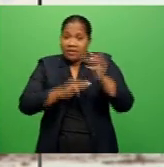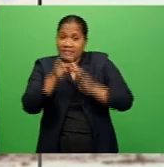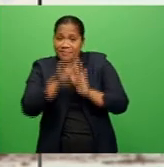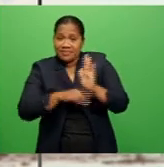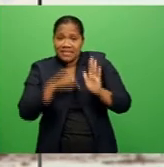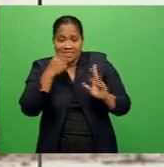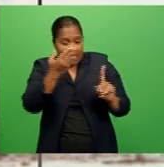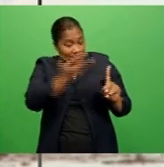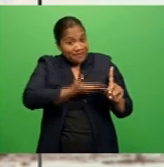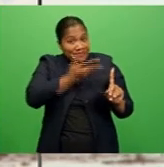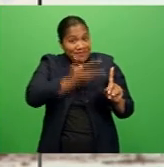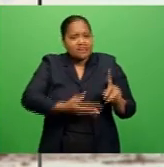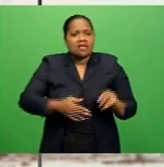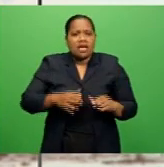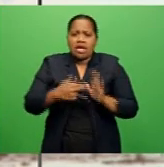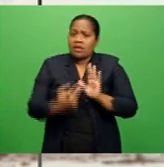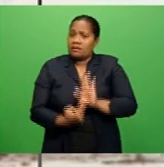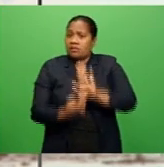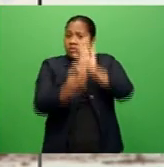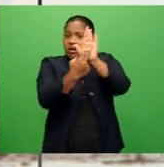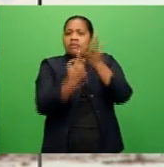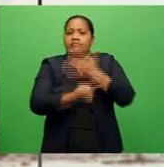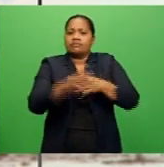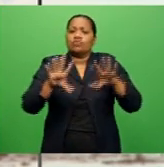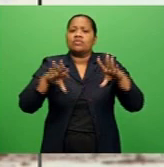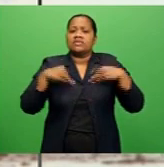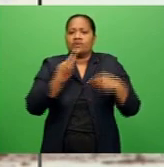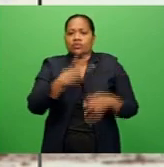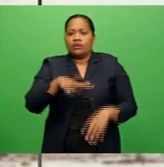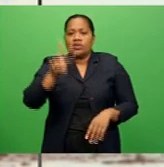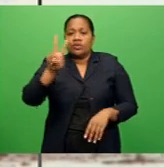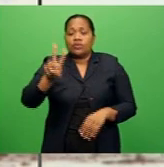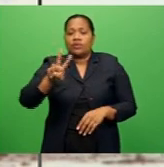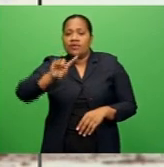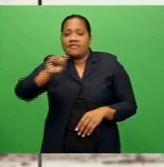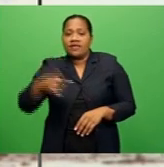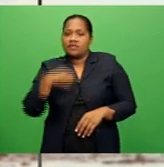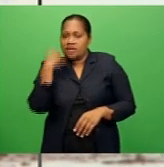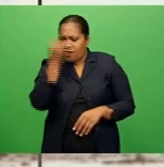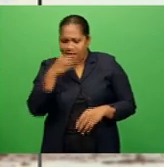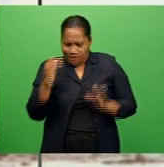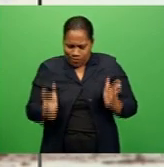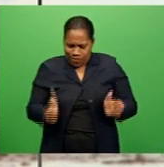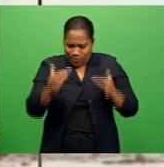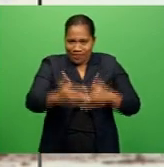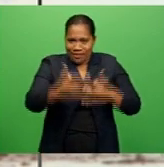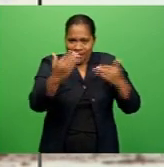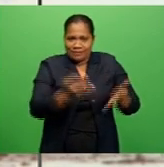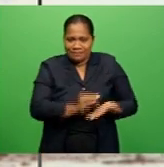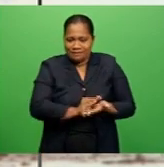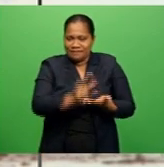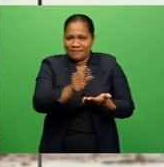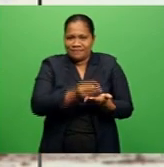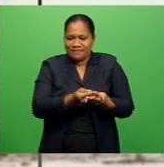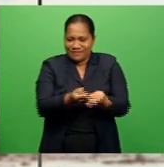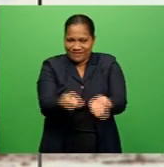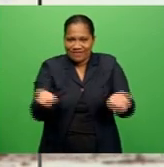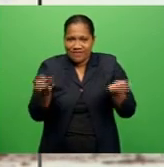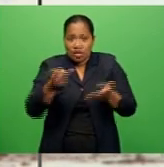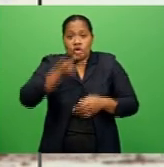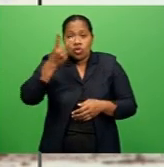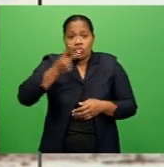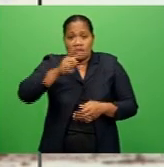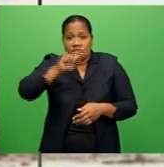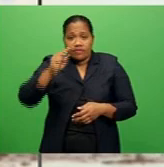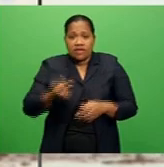so far the Northern Division has received 22,000 food packs. 12,000 food packs arrived from Suva